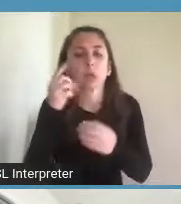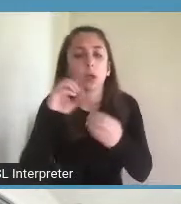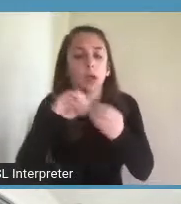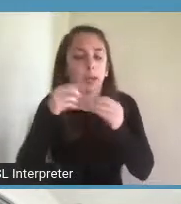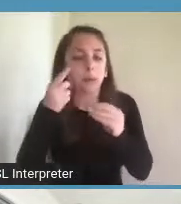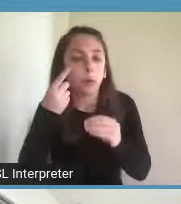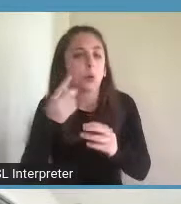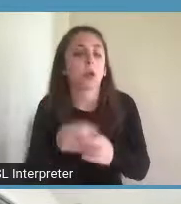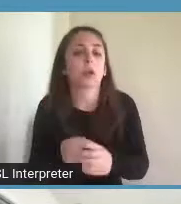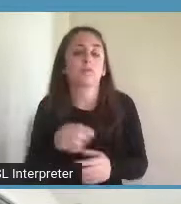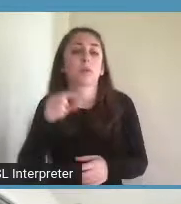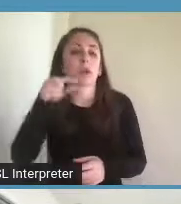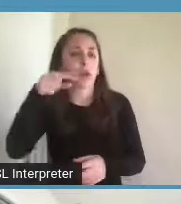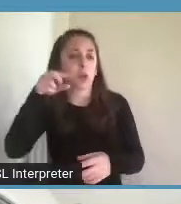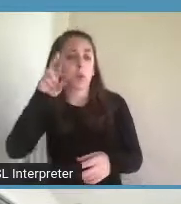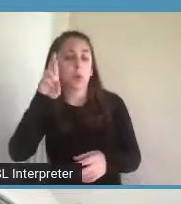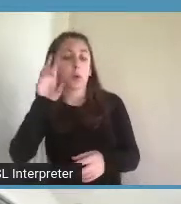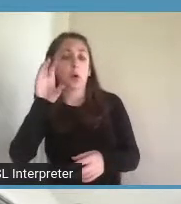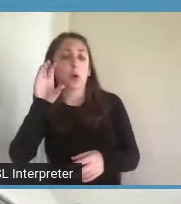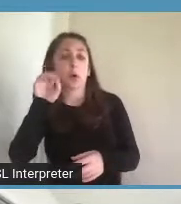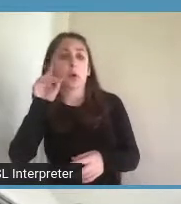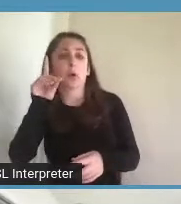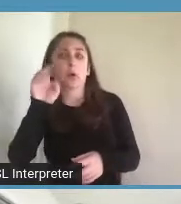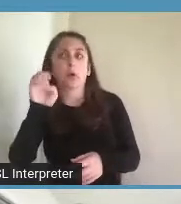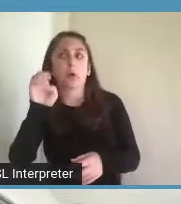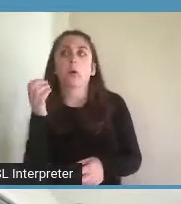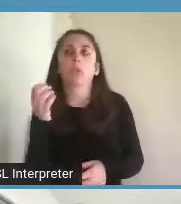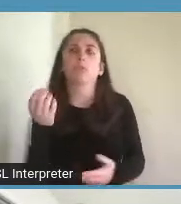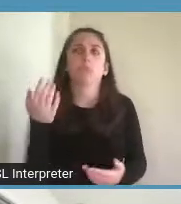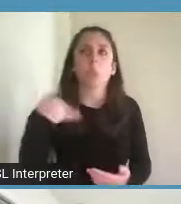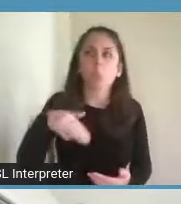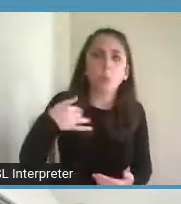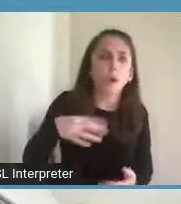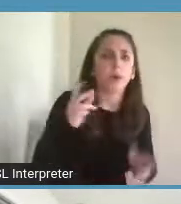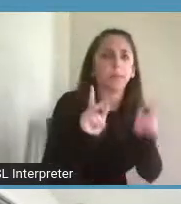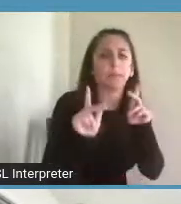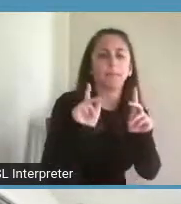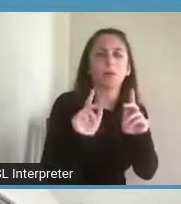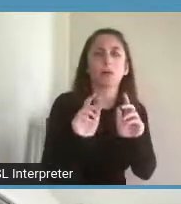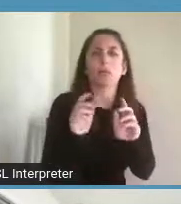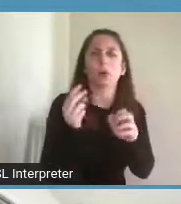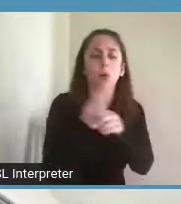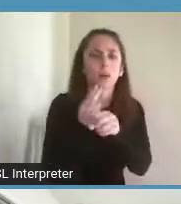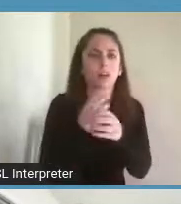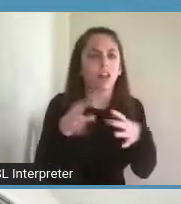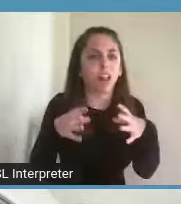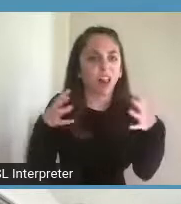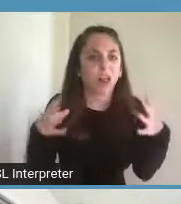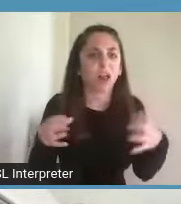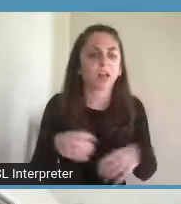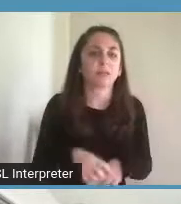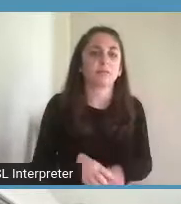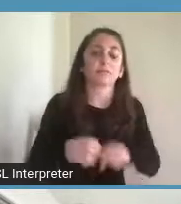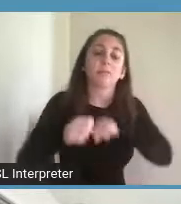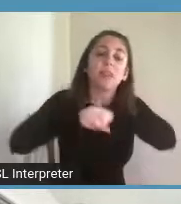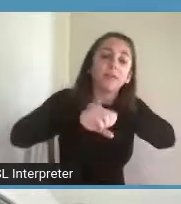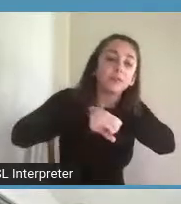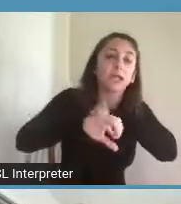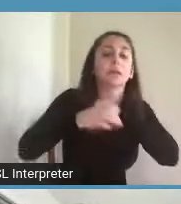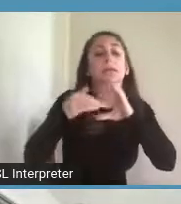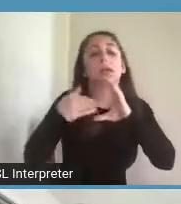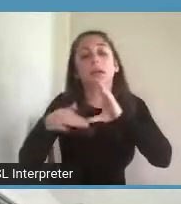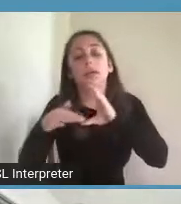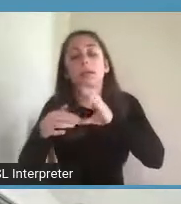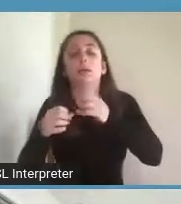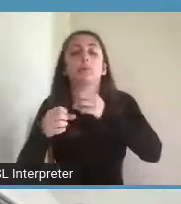that QR code, which just still shocks me. And then finally, our Google Ads, our email, etc. So this is